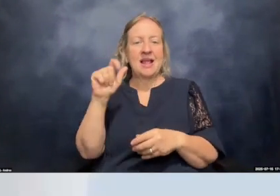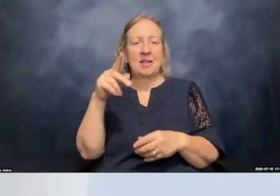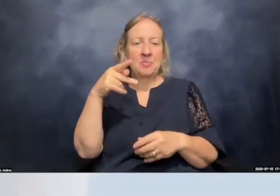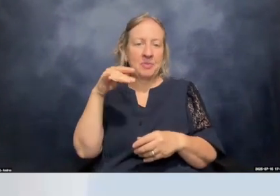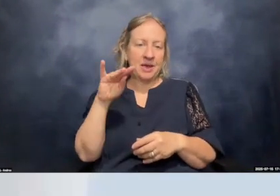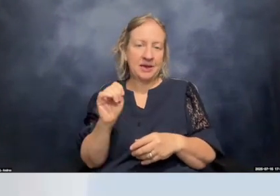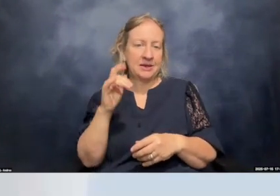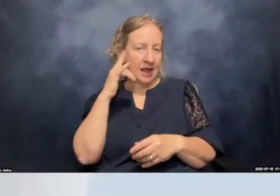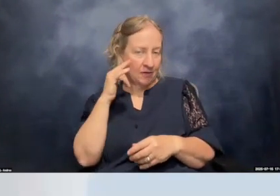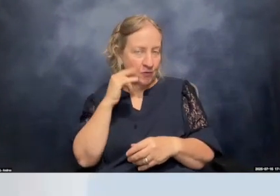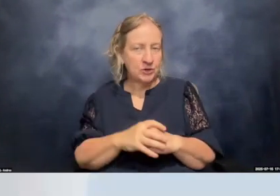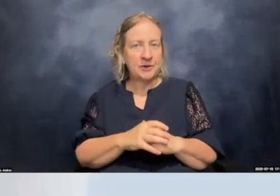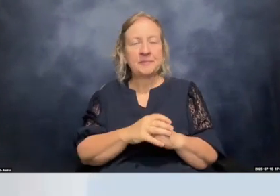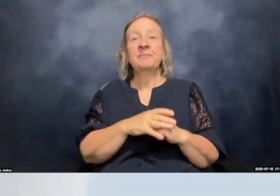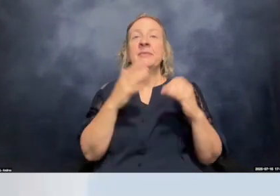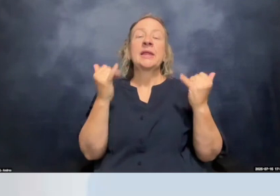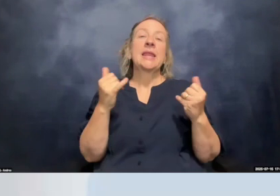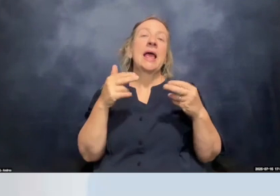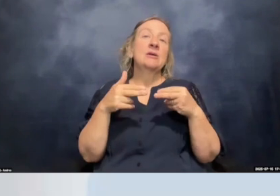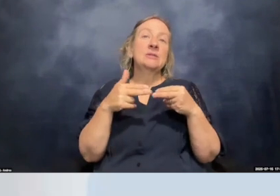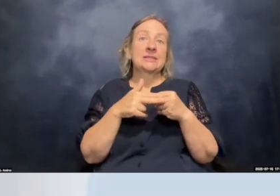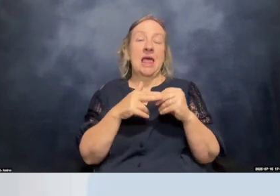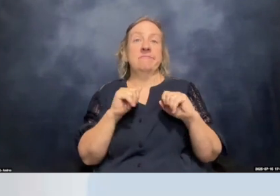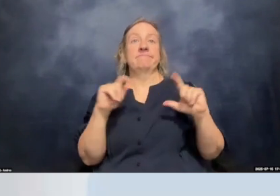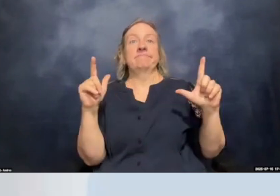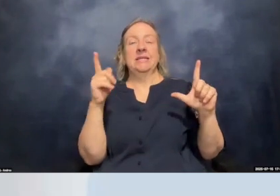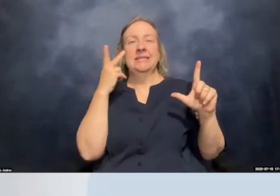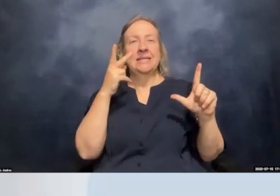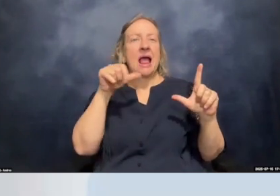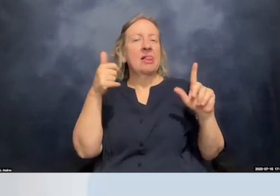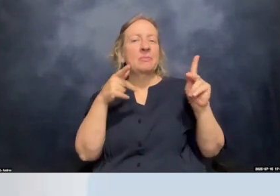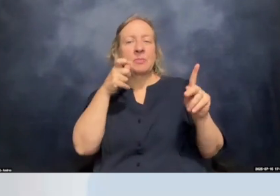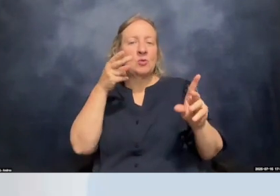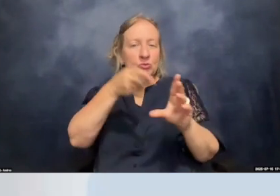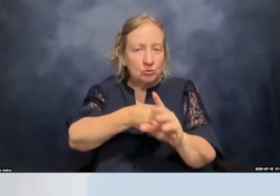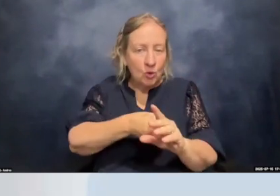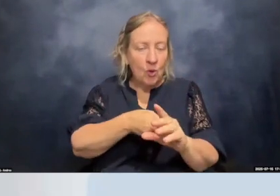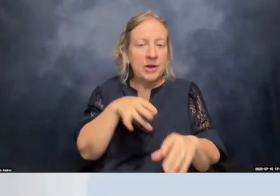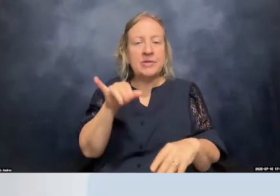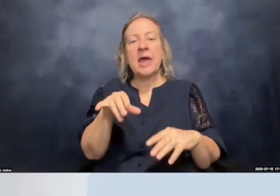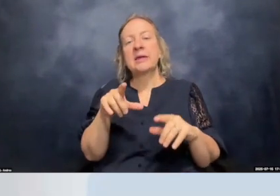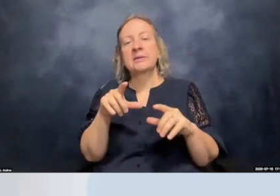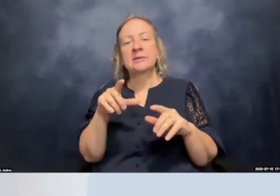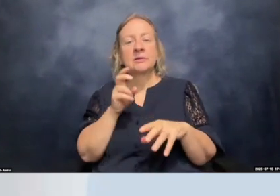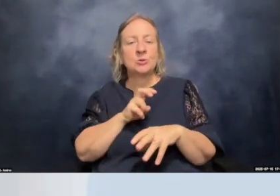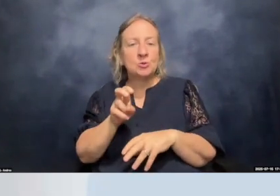Here's a slide to give you an idea of who else participated in the tour. It brought together state and regional